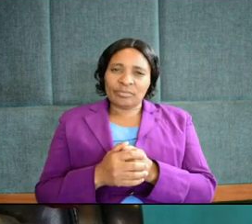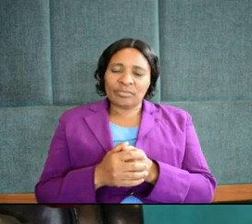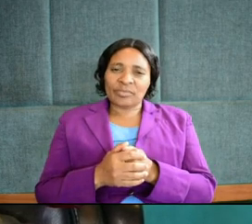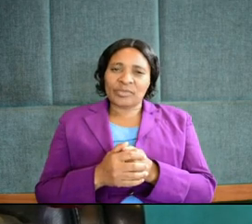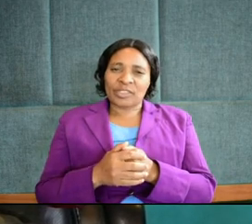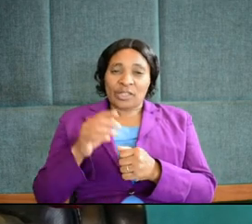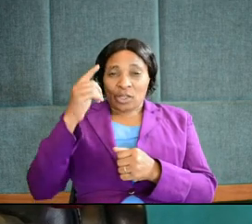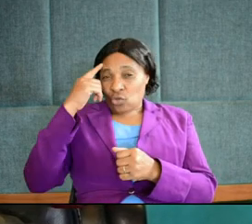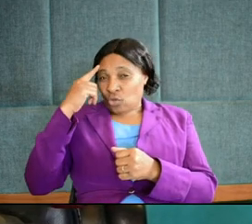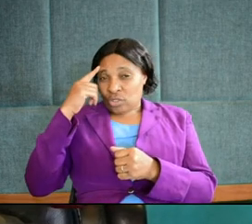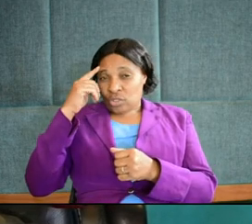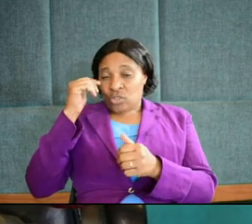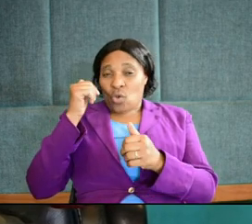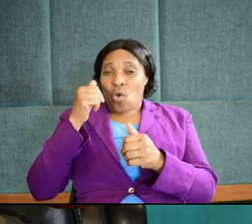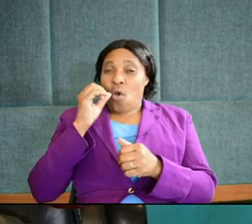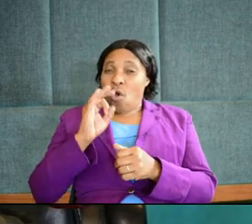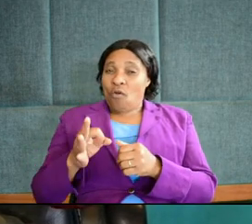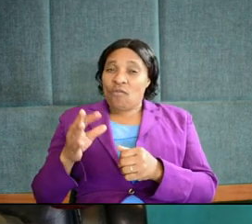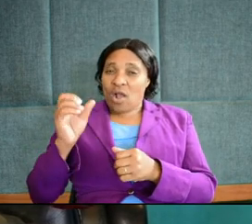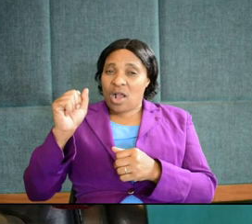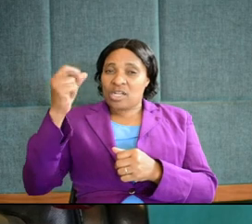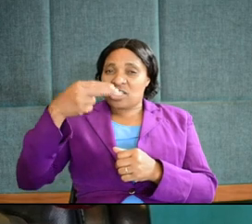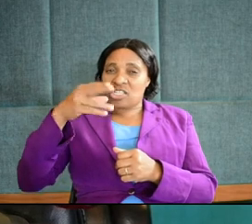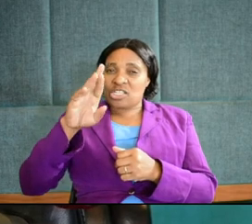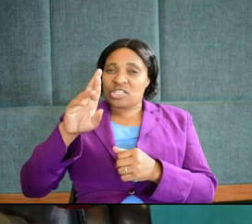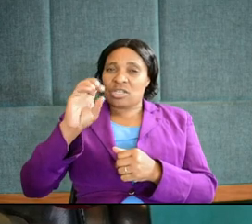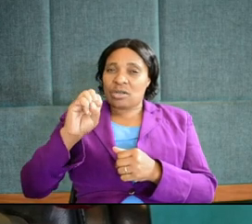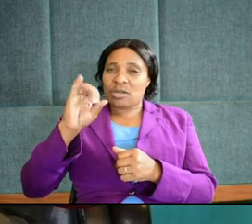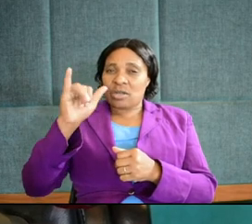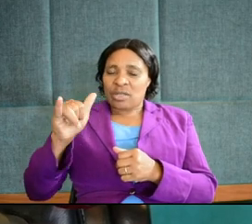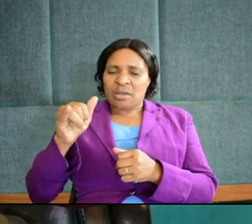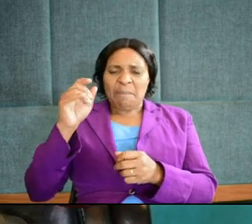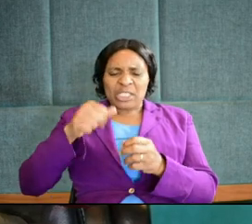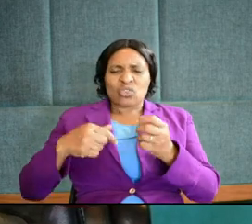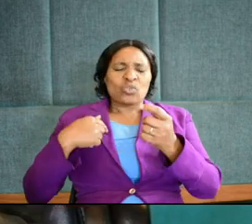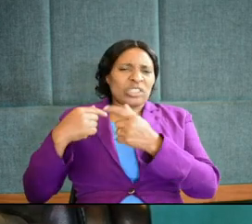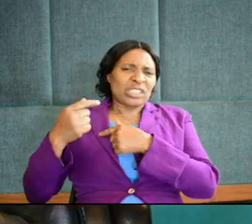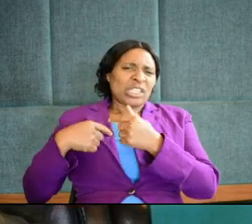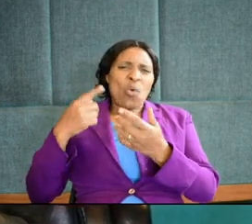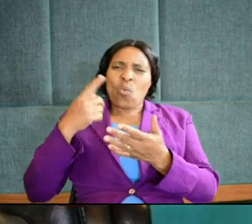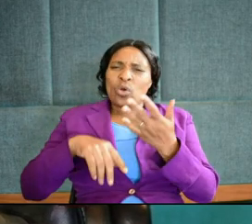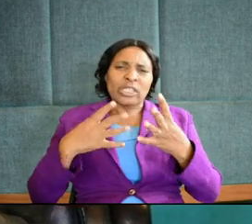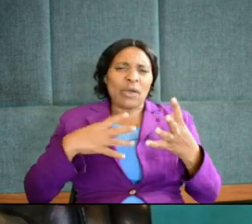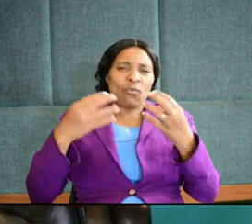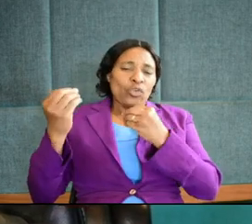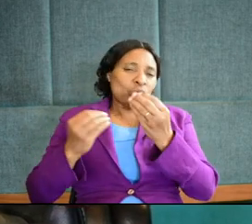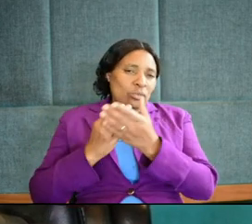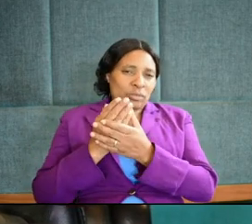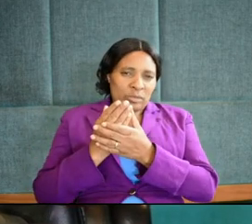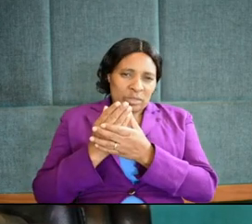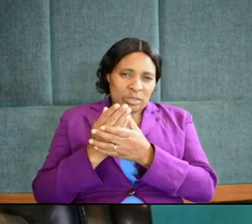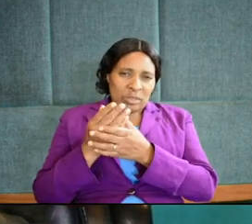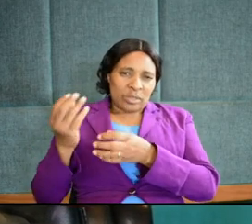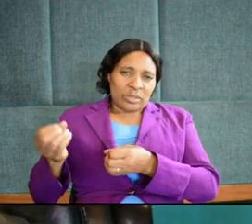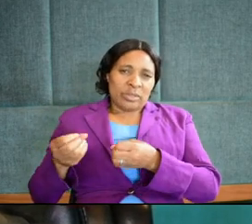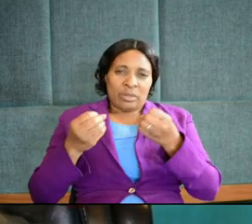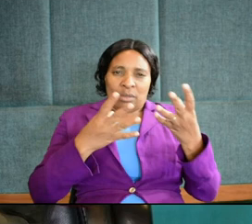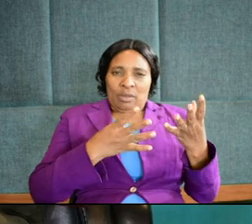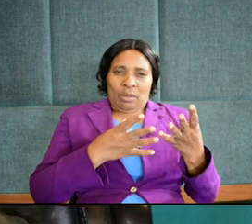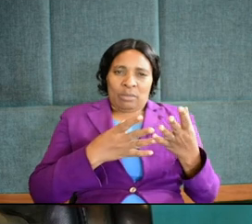the thought that Ashley started us off on, we must take into consideration what they had just gone through. They were grieving